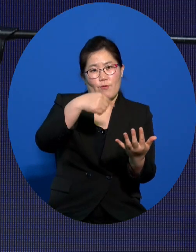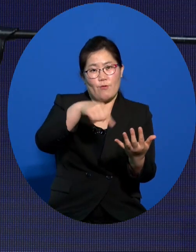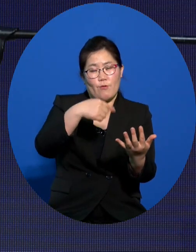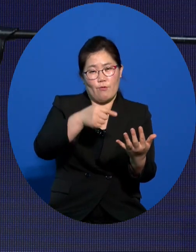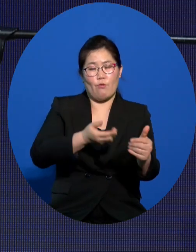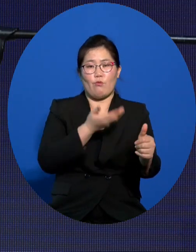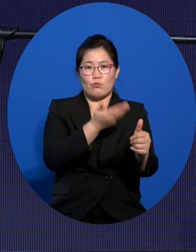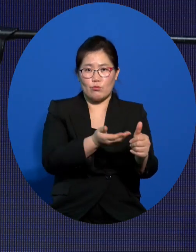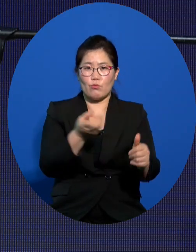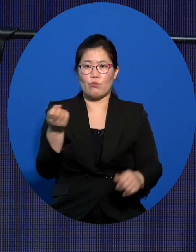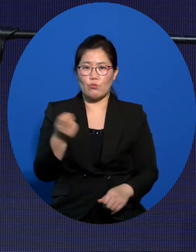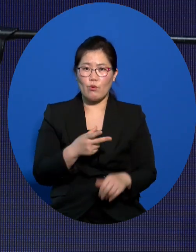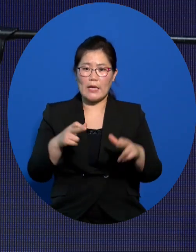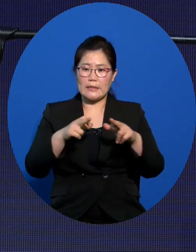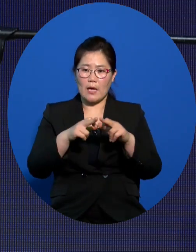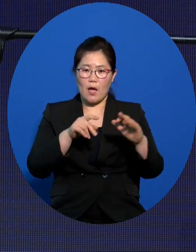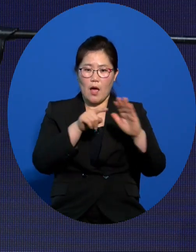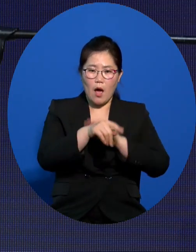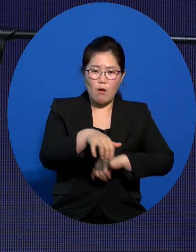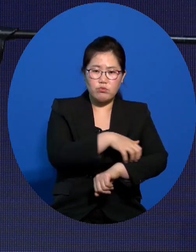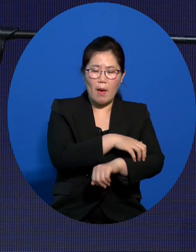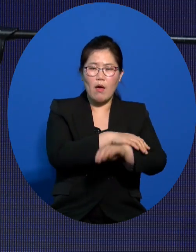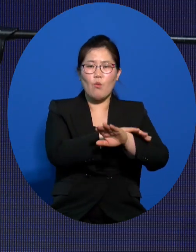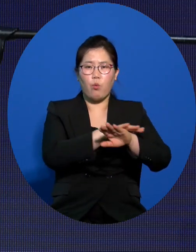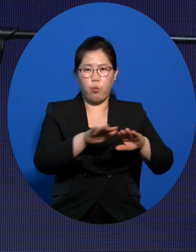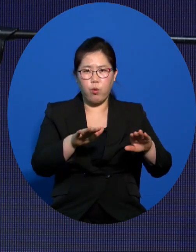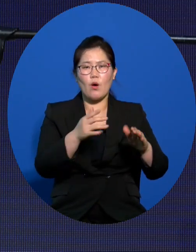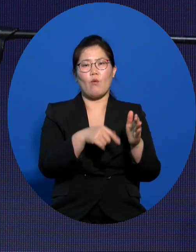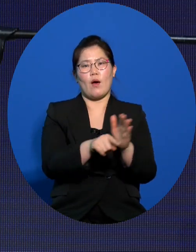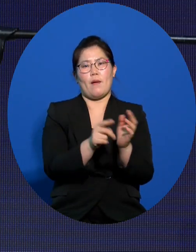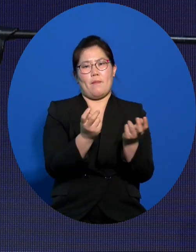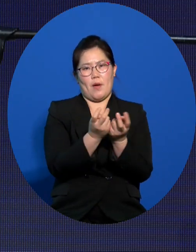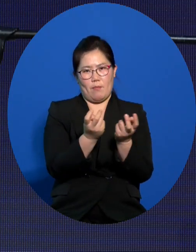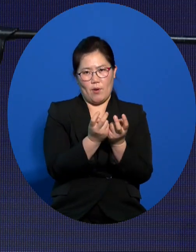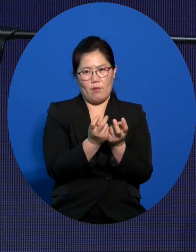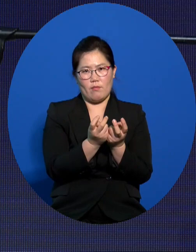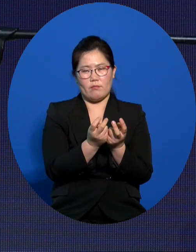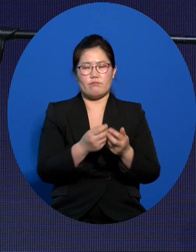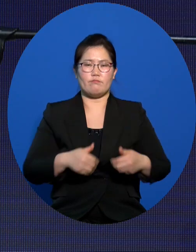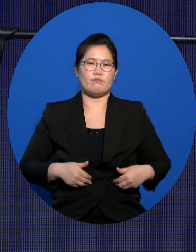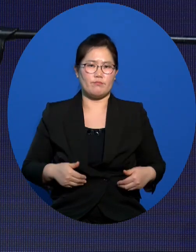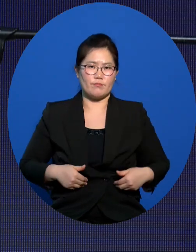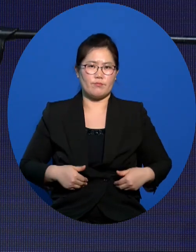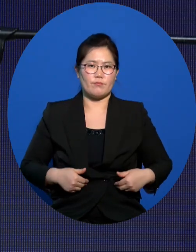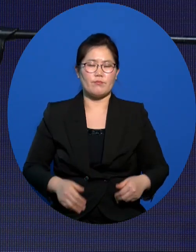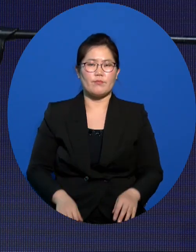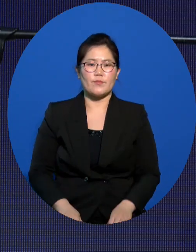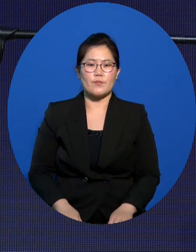quality call taxi services to the different